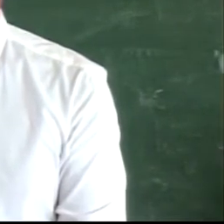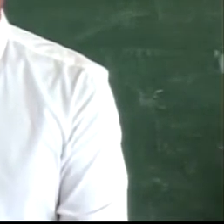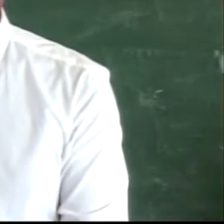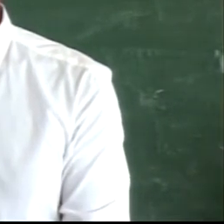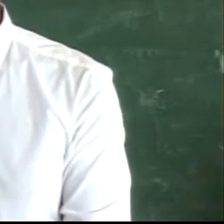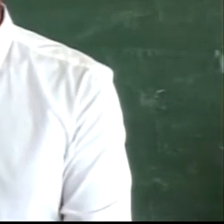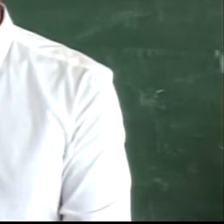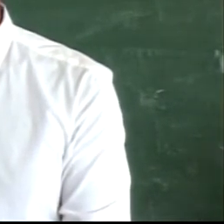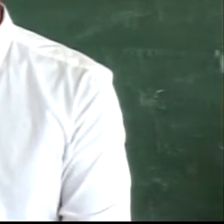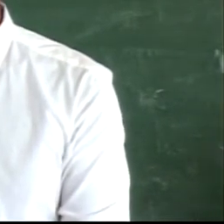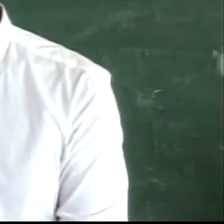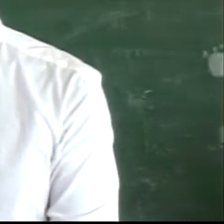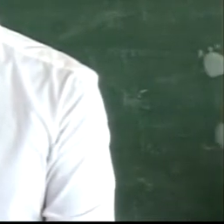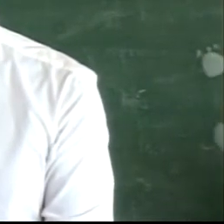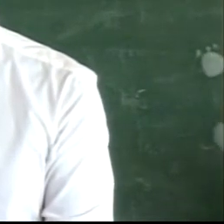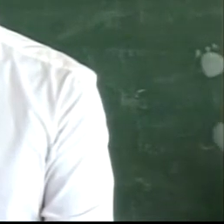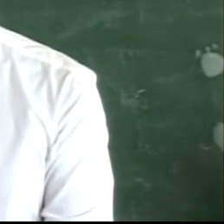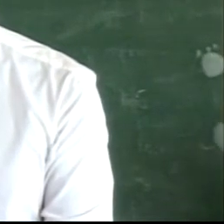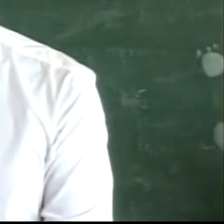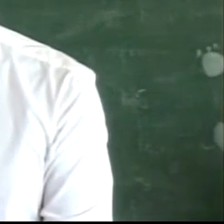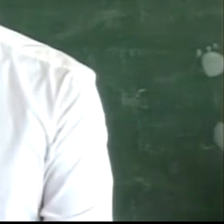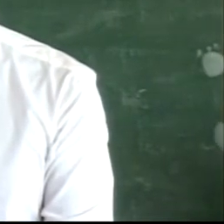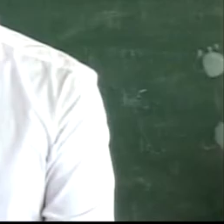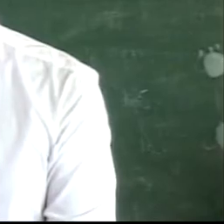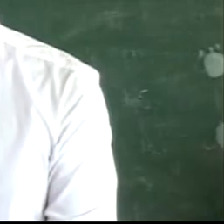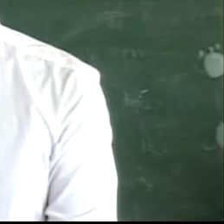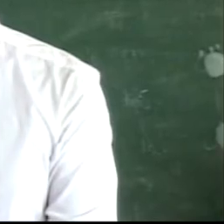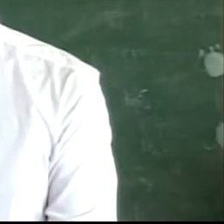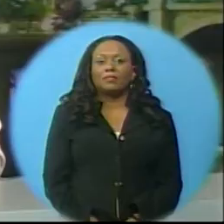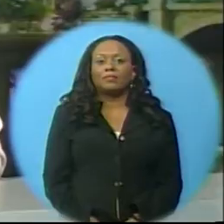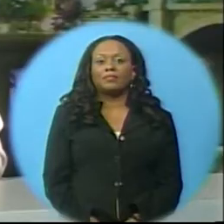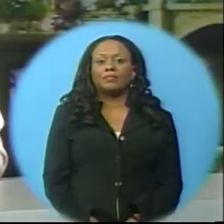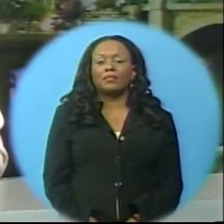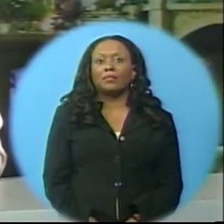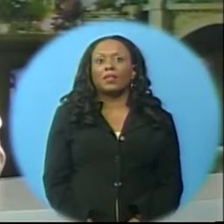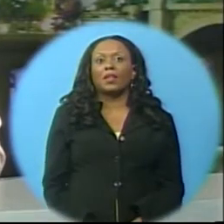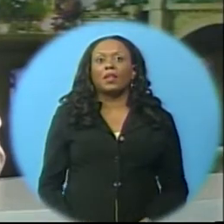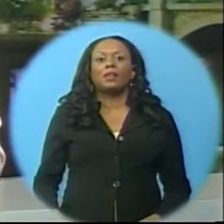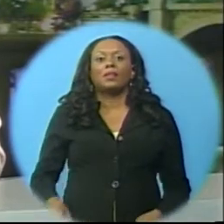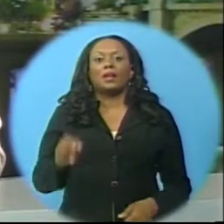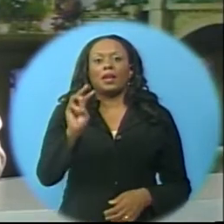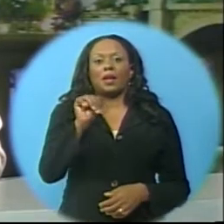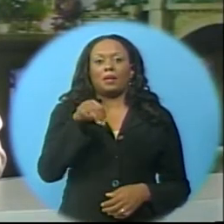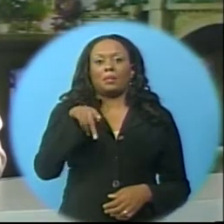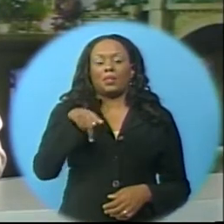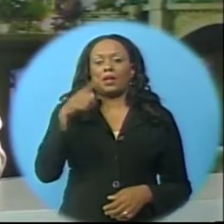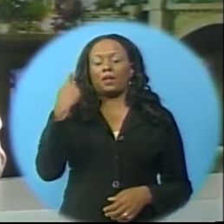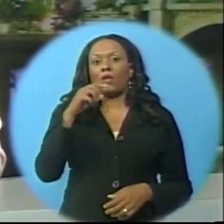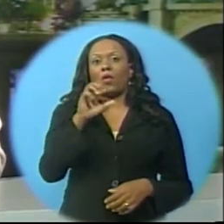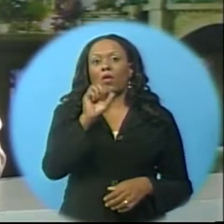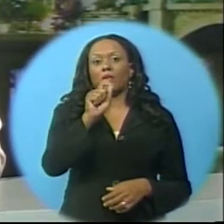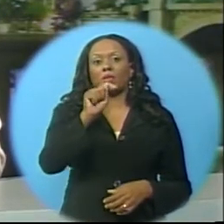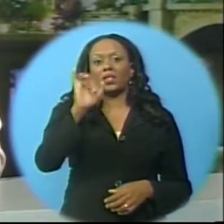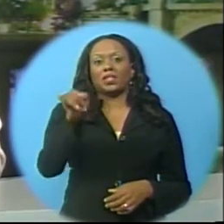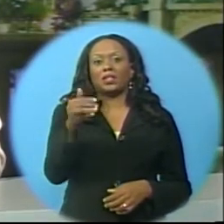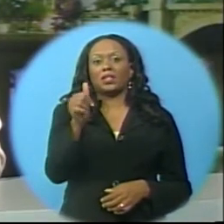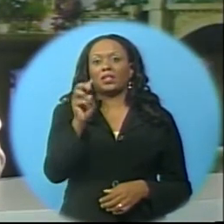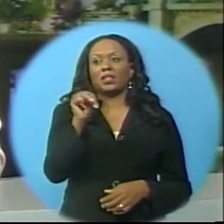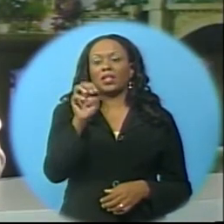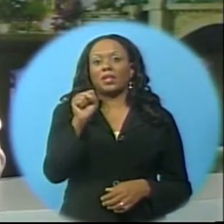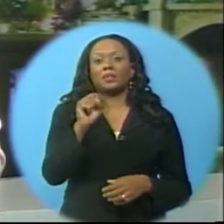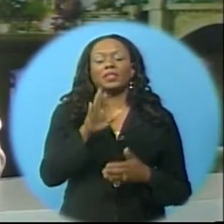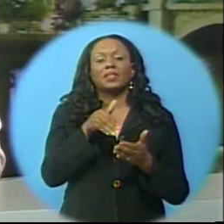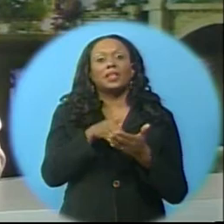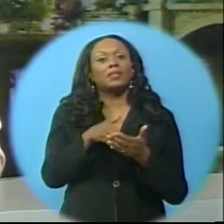important For whatever you want To do In the future And MP4 St. James Central Carrie Simmons Told the